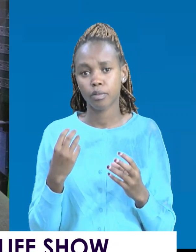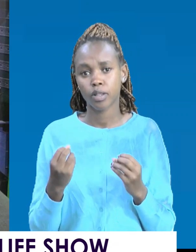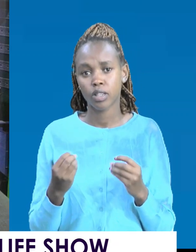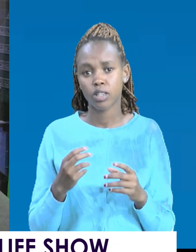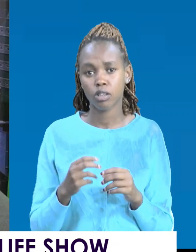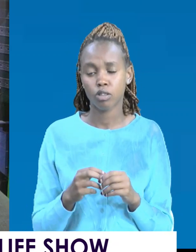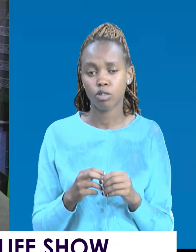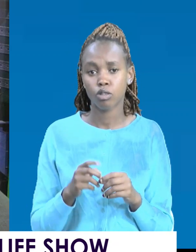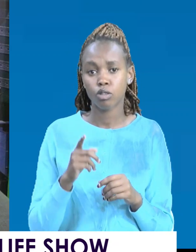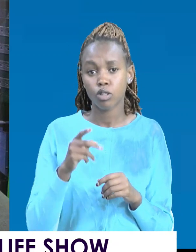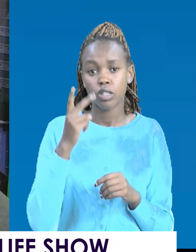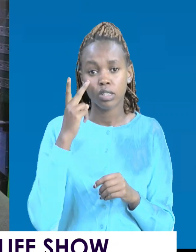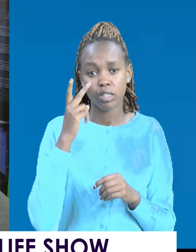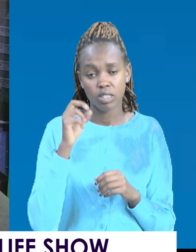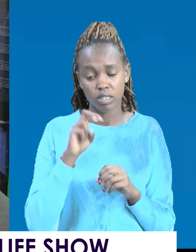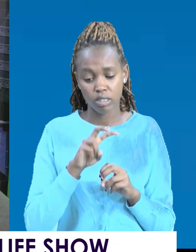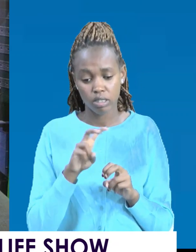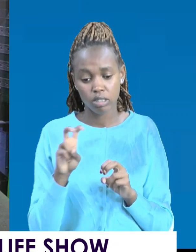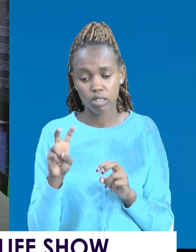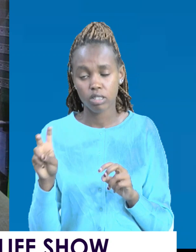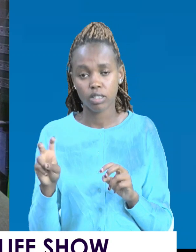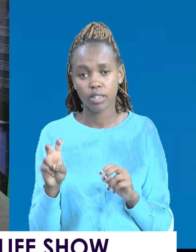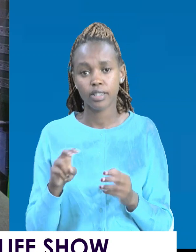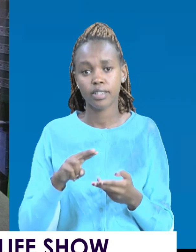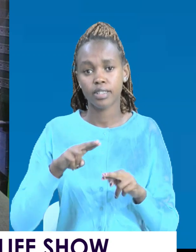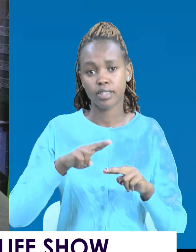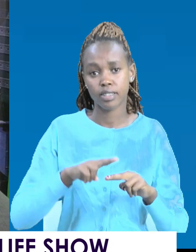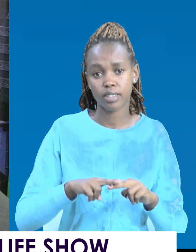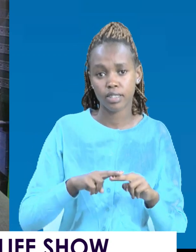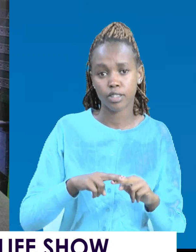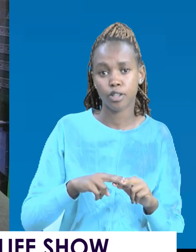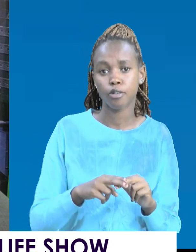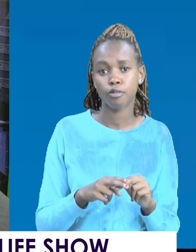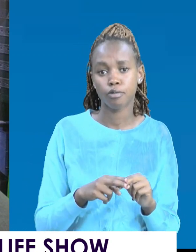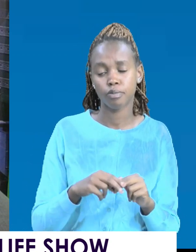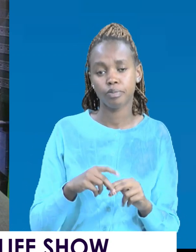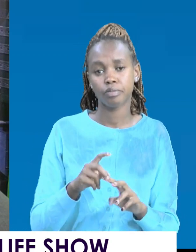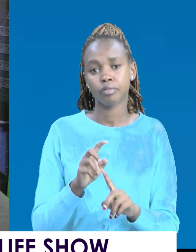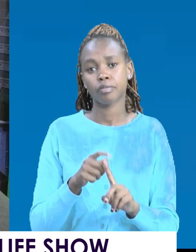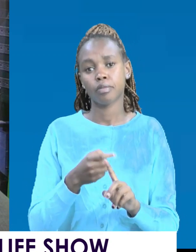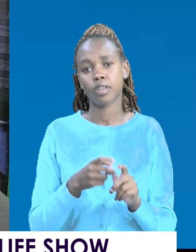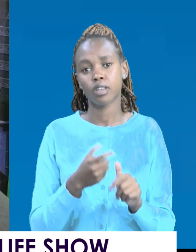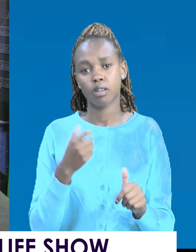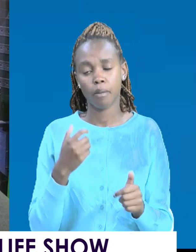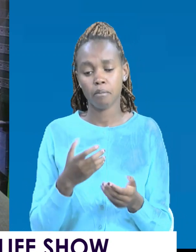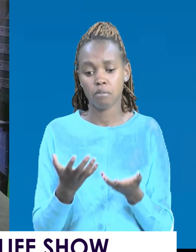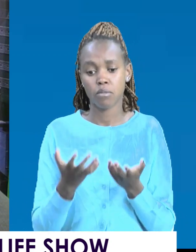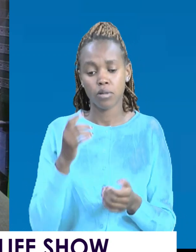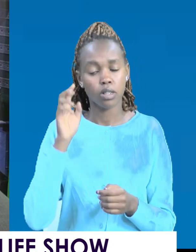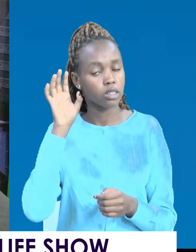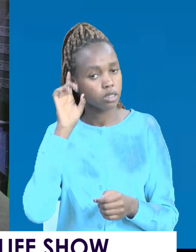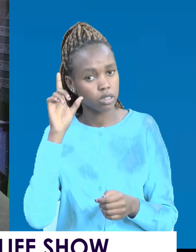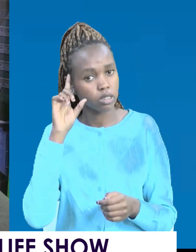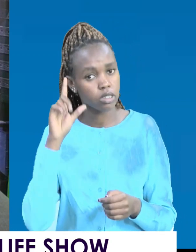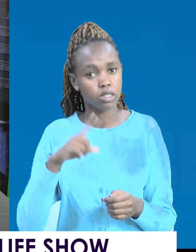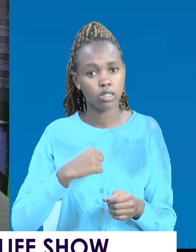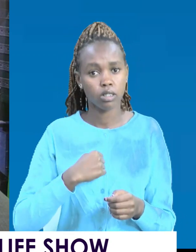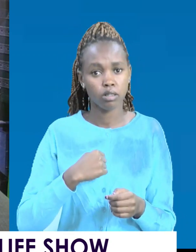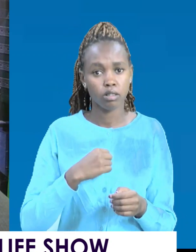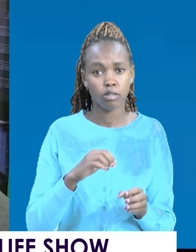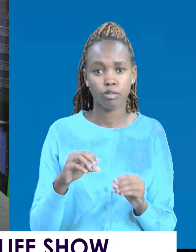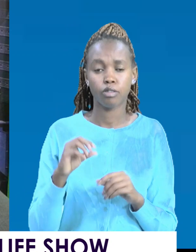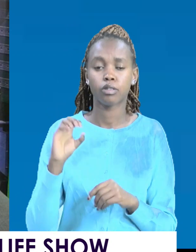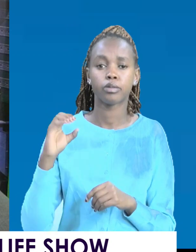You can understand. You can sit with somebody from afar. You may be listening to me, and you're from